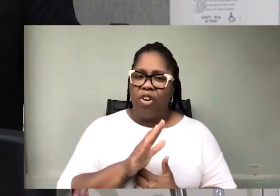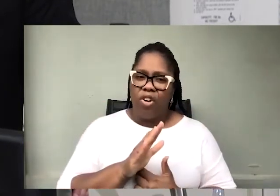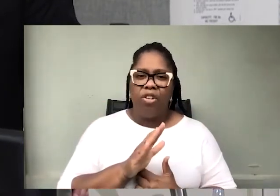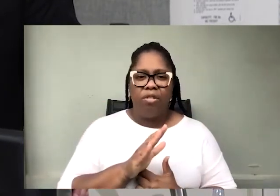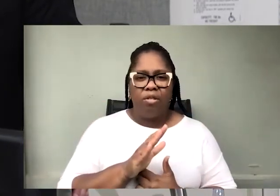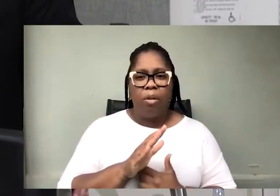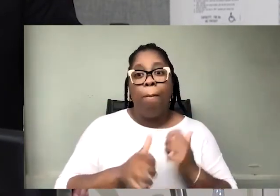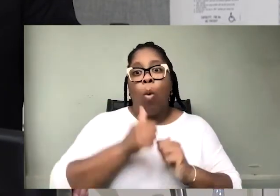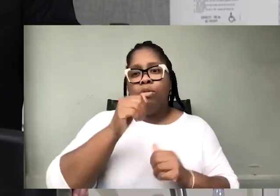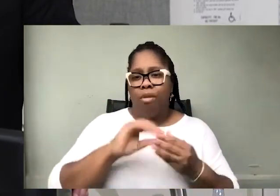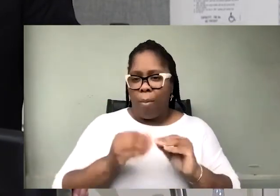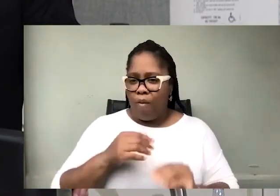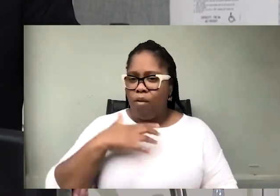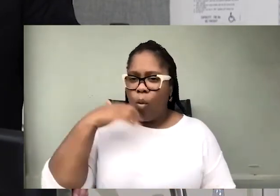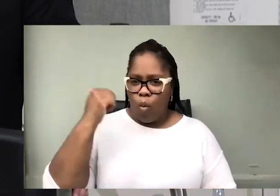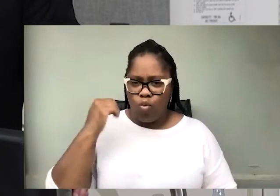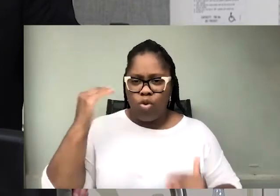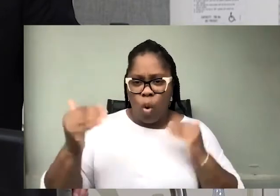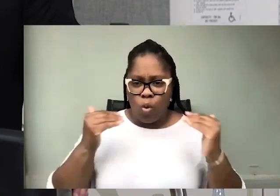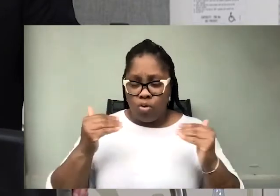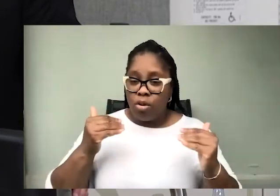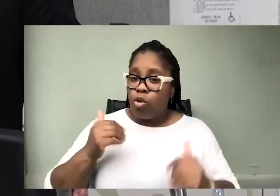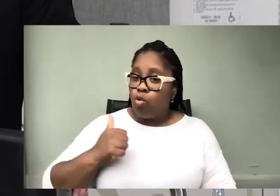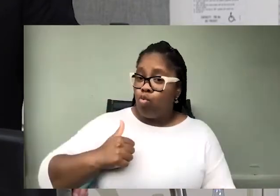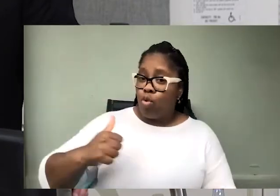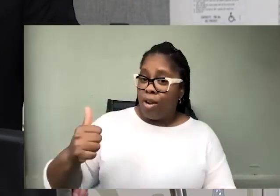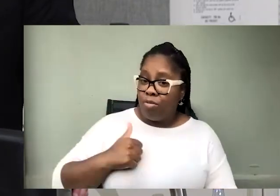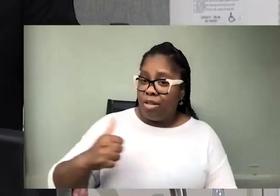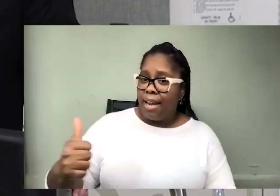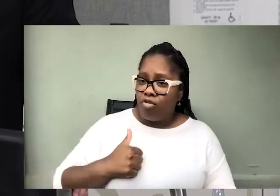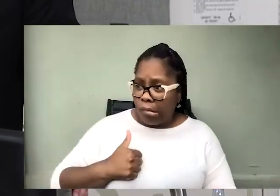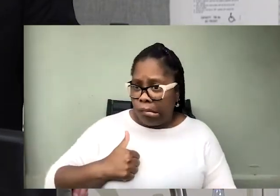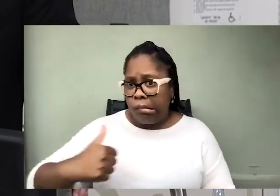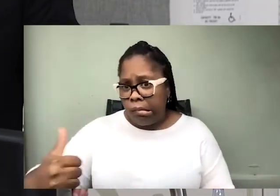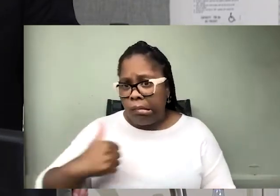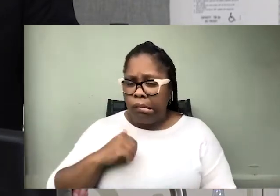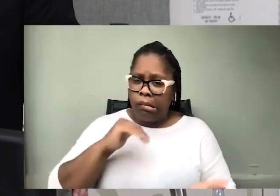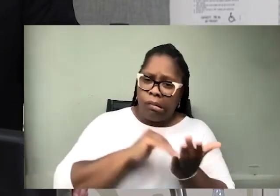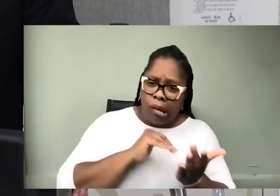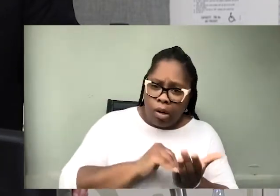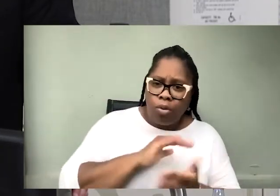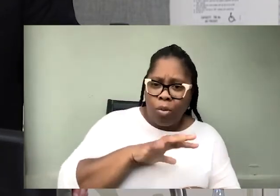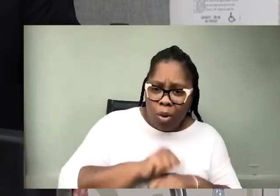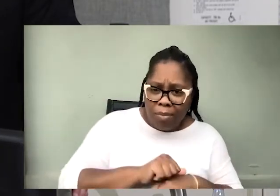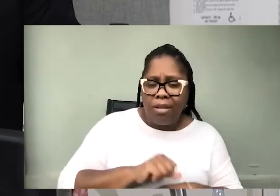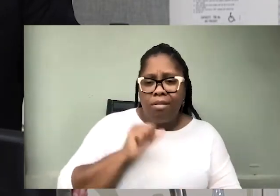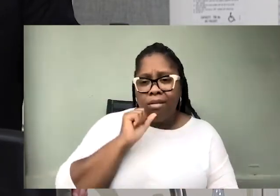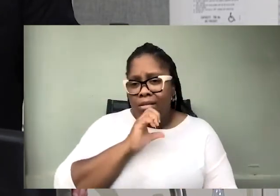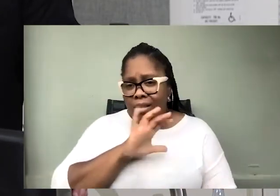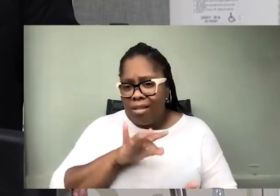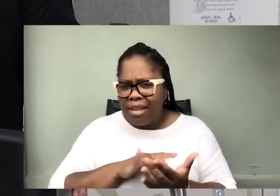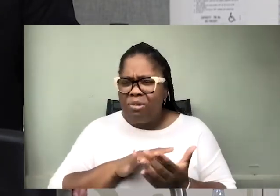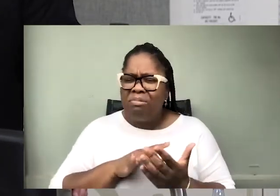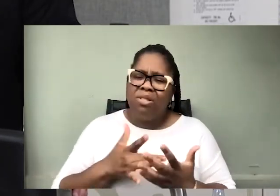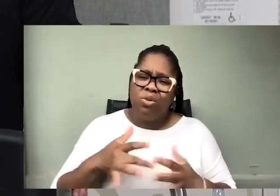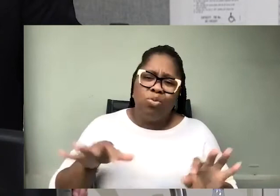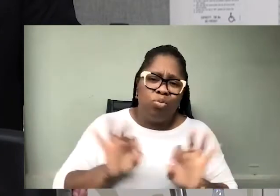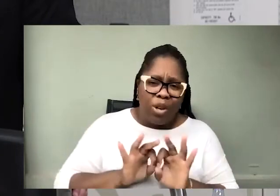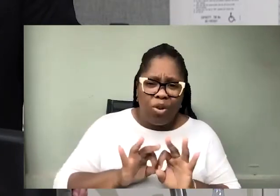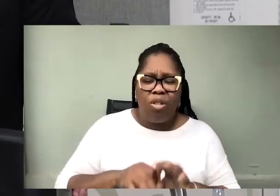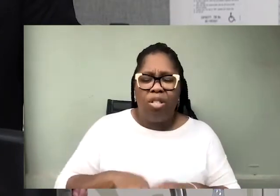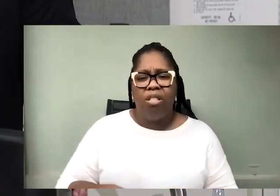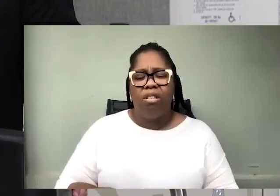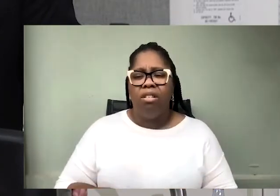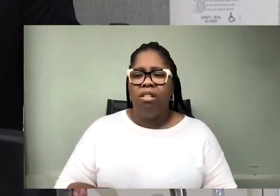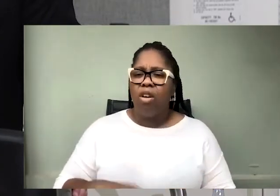older adults. Transportation to and from medical appointments to senior centers and activities is critical. What